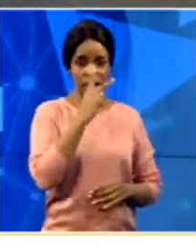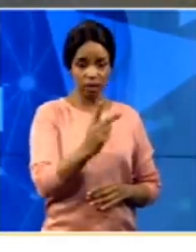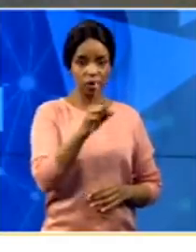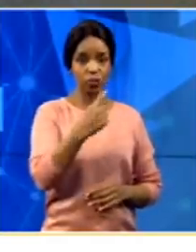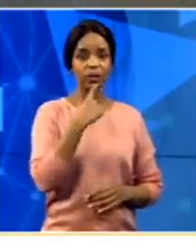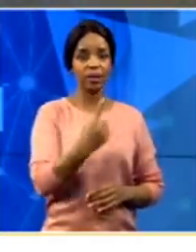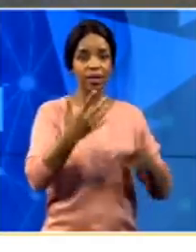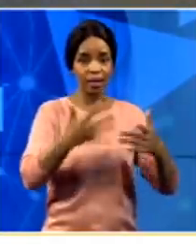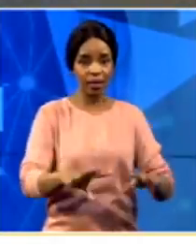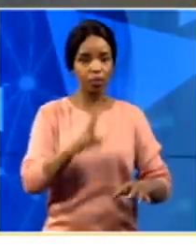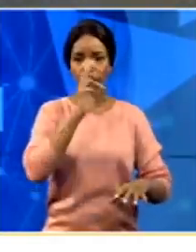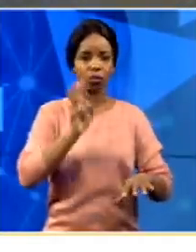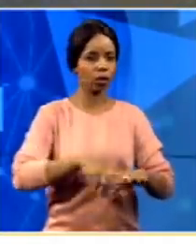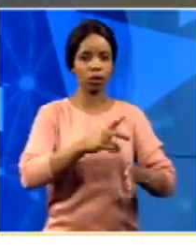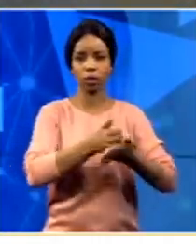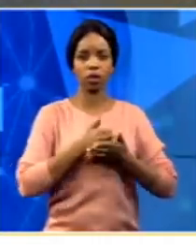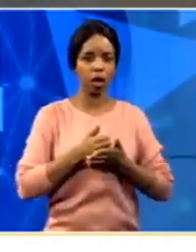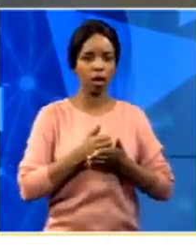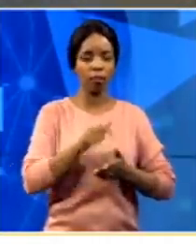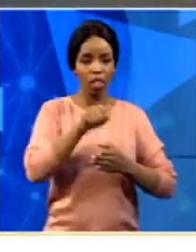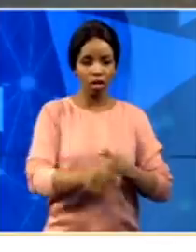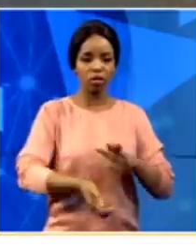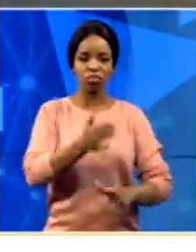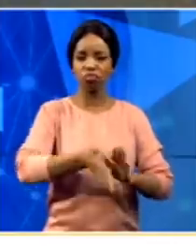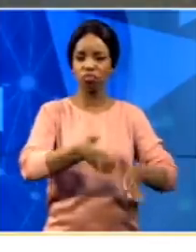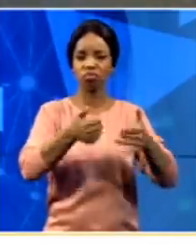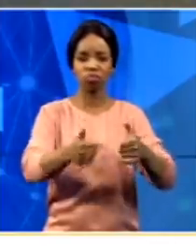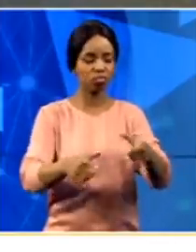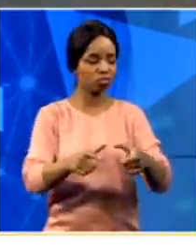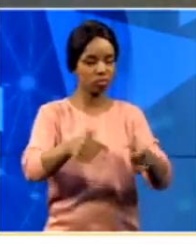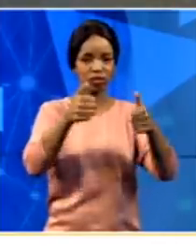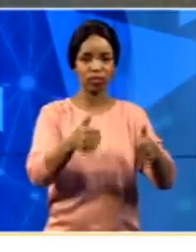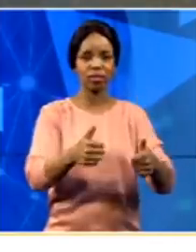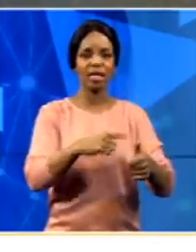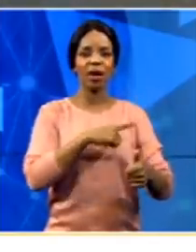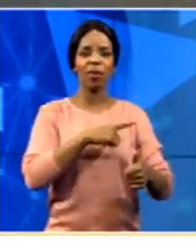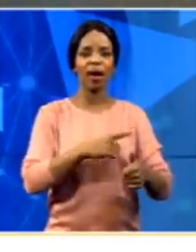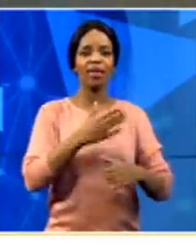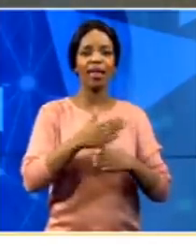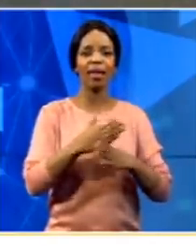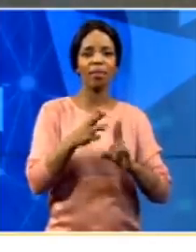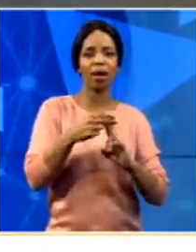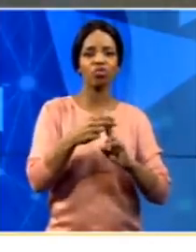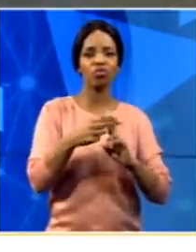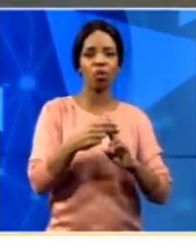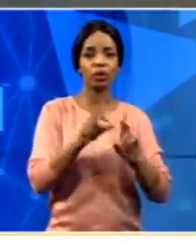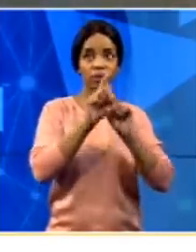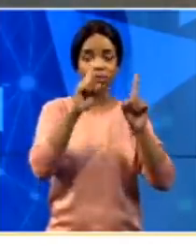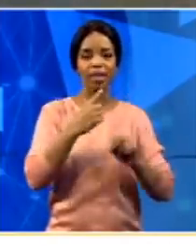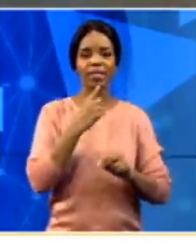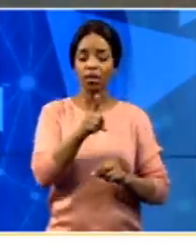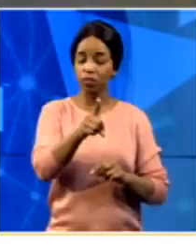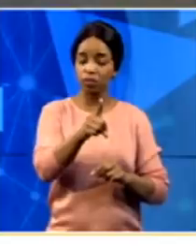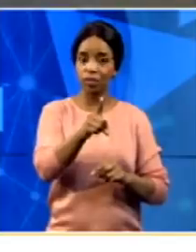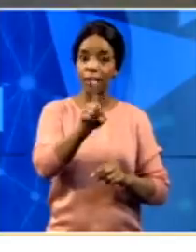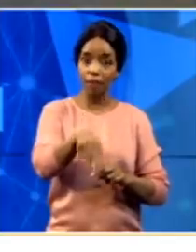we don't need help. We've got this under control. Because a lot of labor unions and associations have said, listen, you guys need